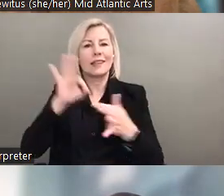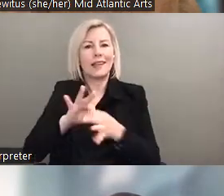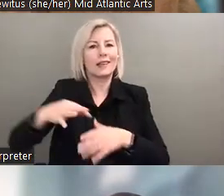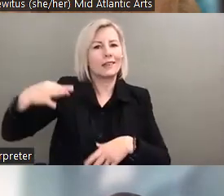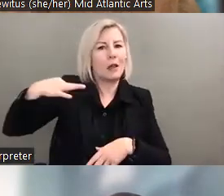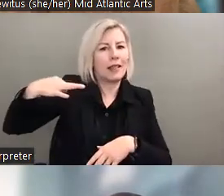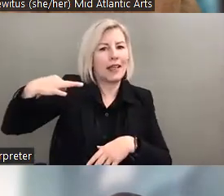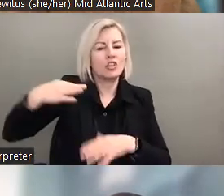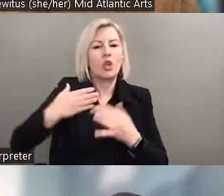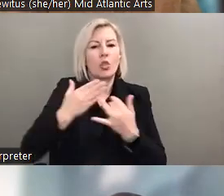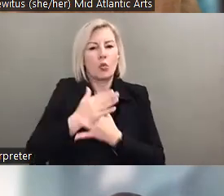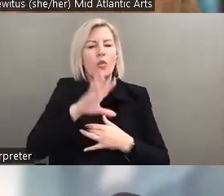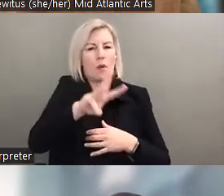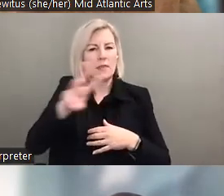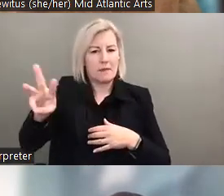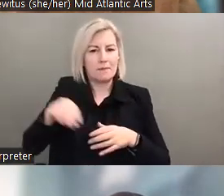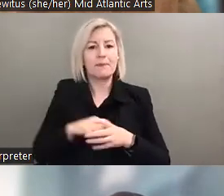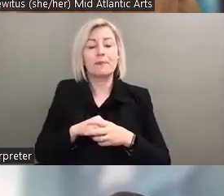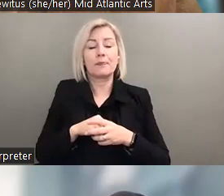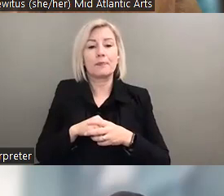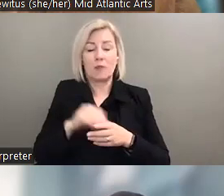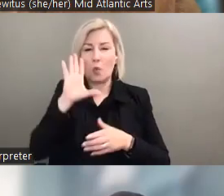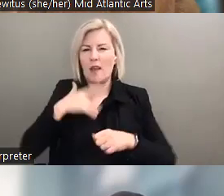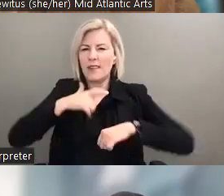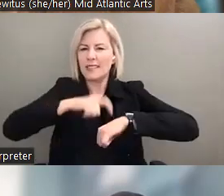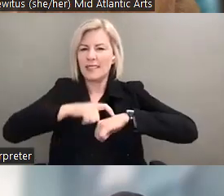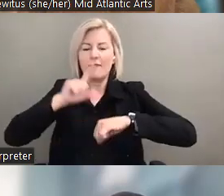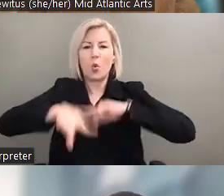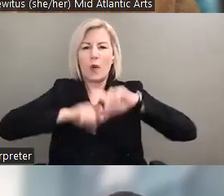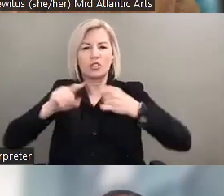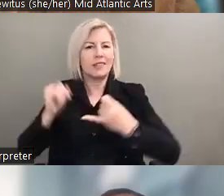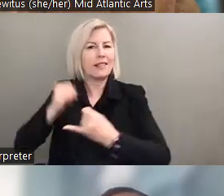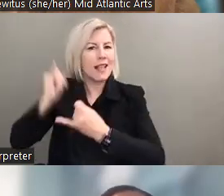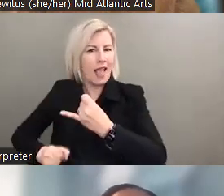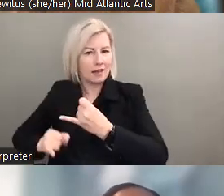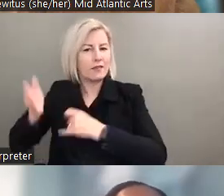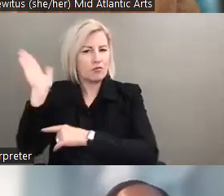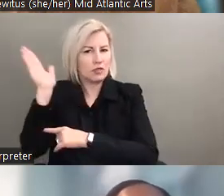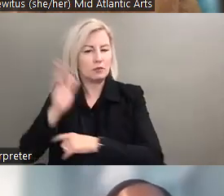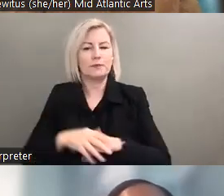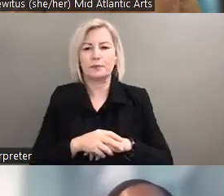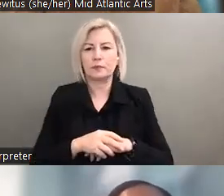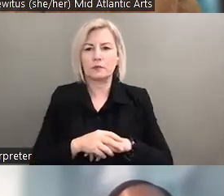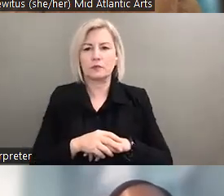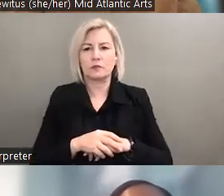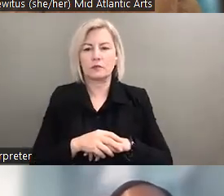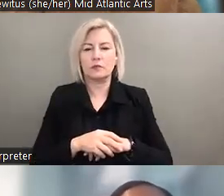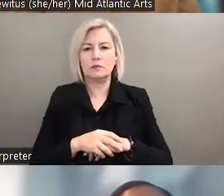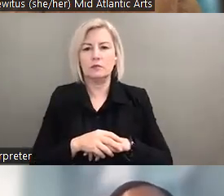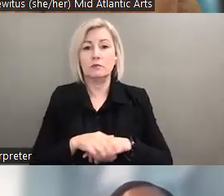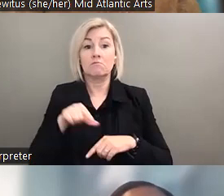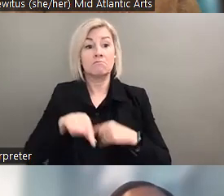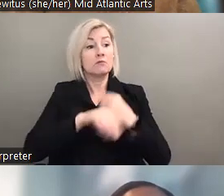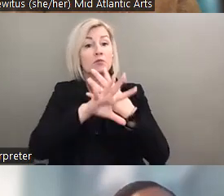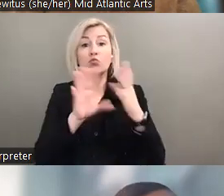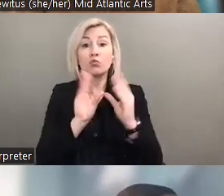Arts online portal. We'll have time for questions at the end of this presentation. This webinar is meant